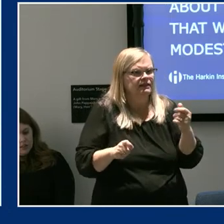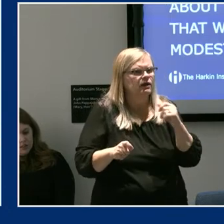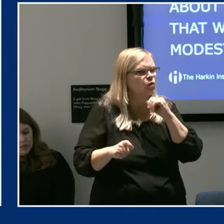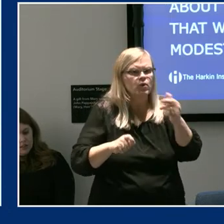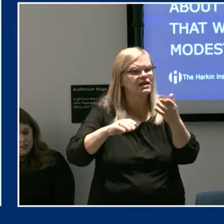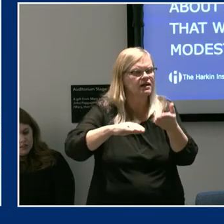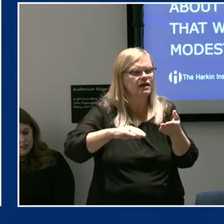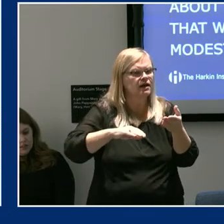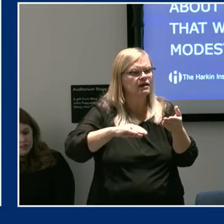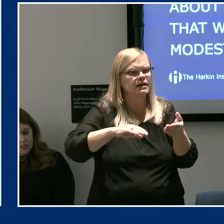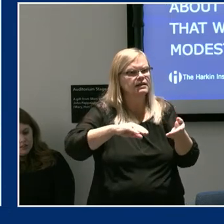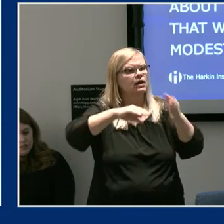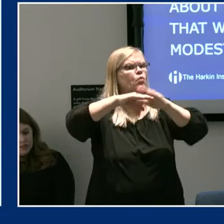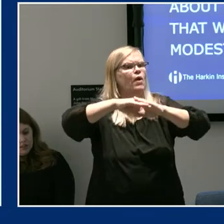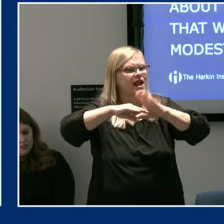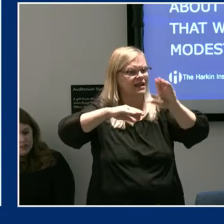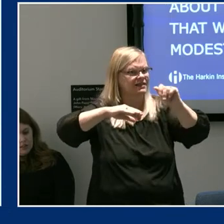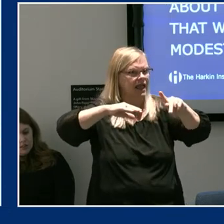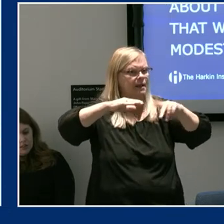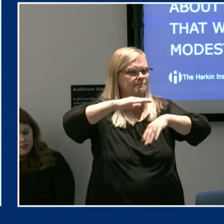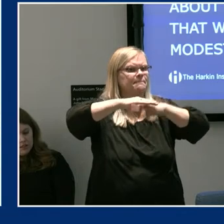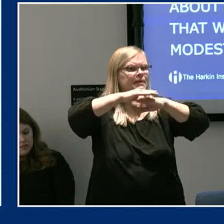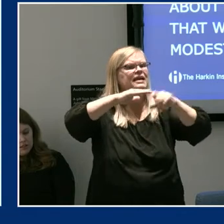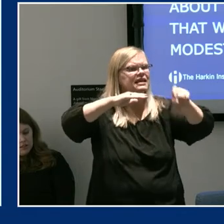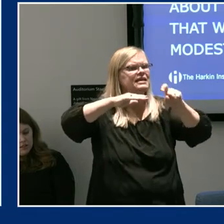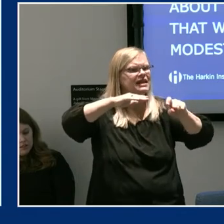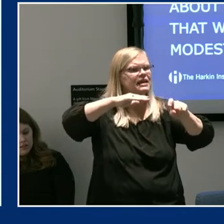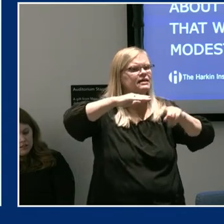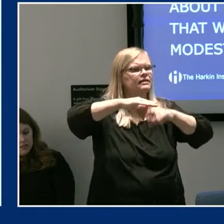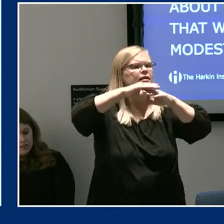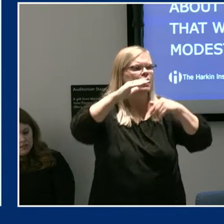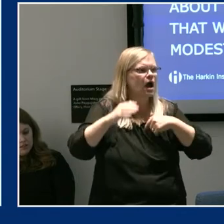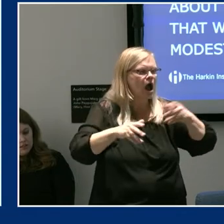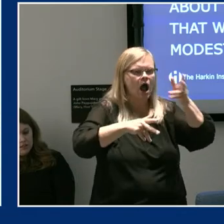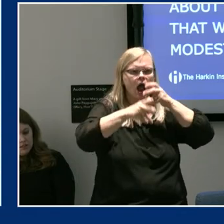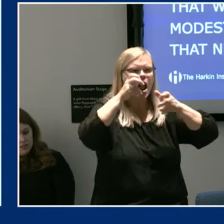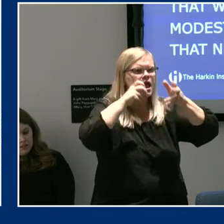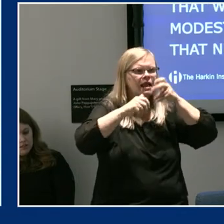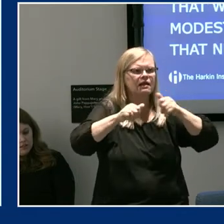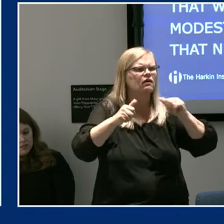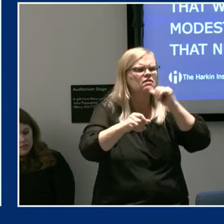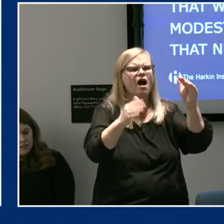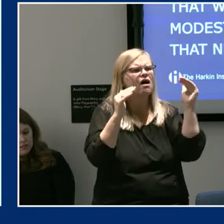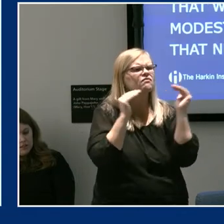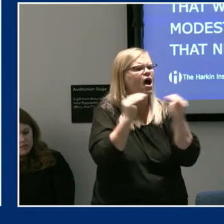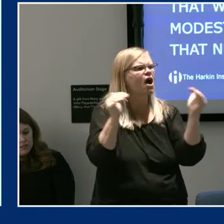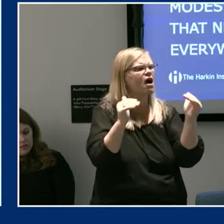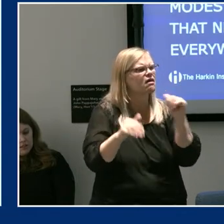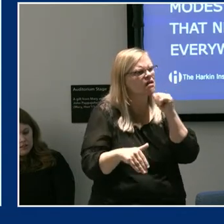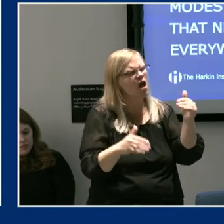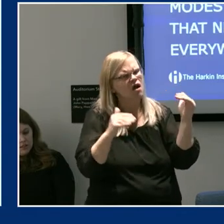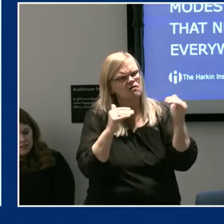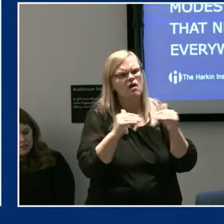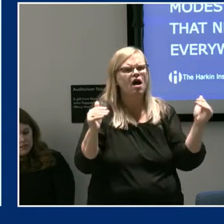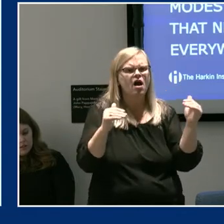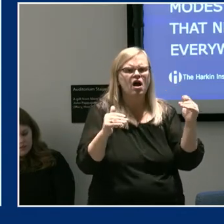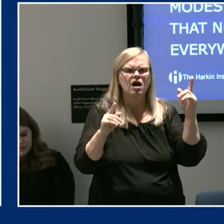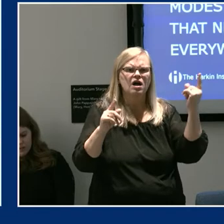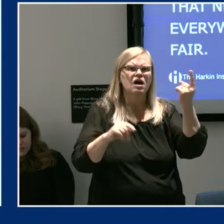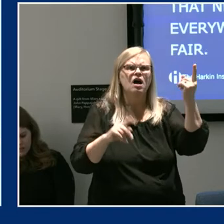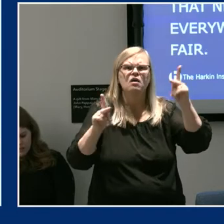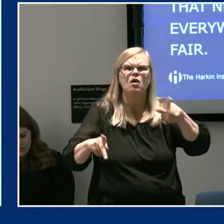Now, that needs to be done. Everywhere I go, I hear from people, it's just not fair. Yeah. That someone who